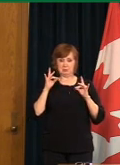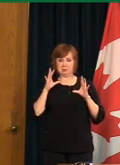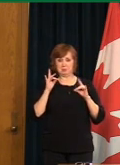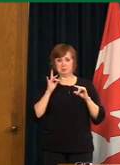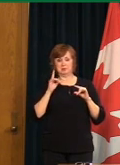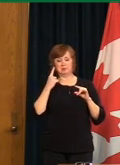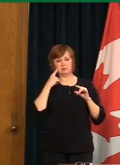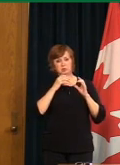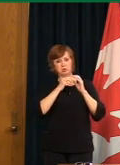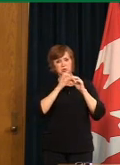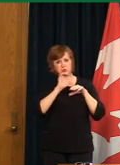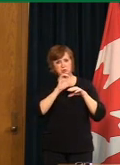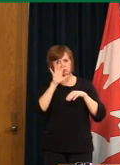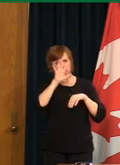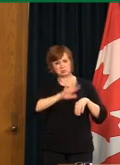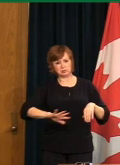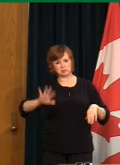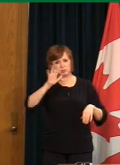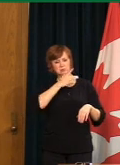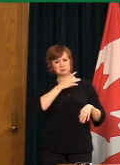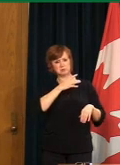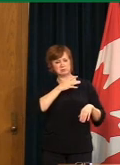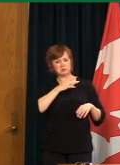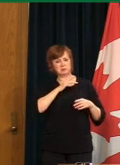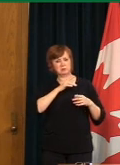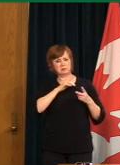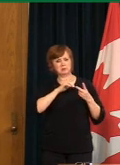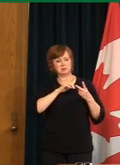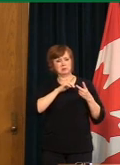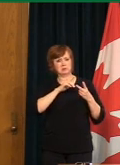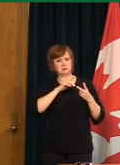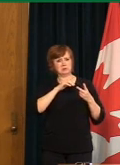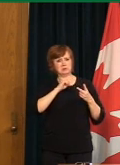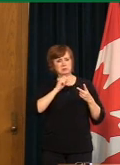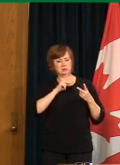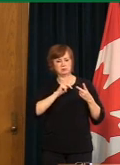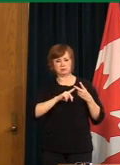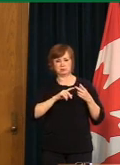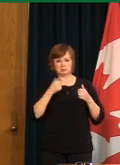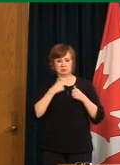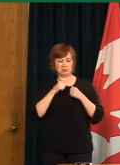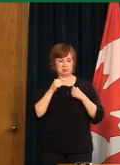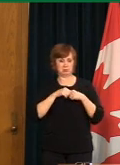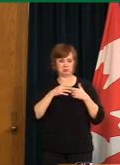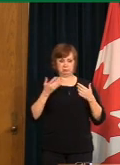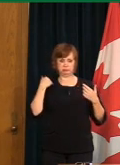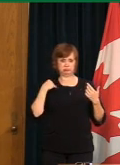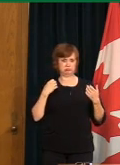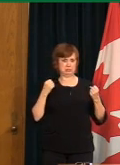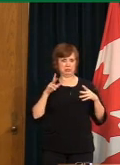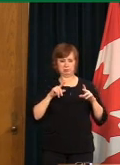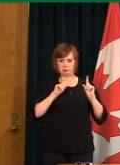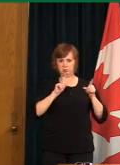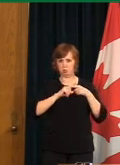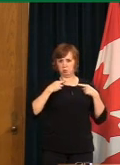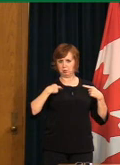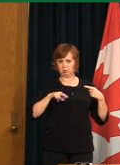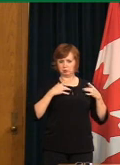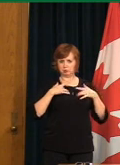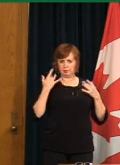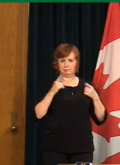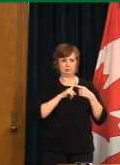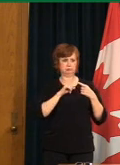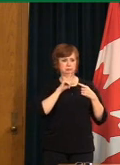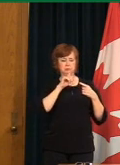may be in pre-COVID times in a number of hundreds of people that may attend. And so they may be attending,